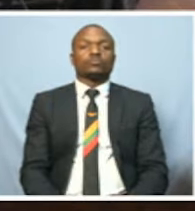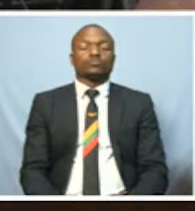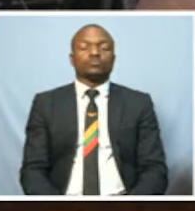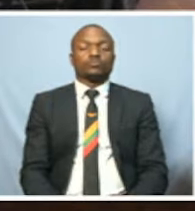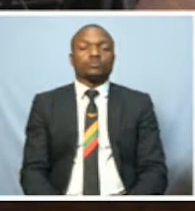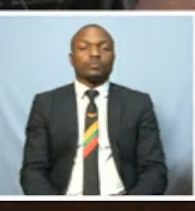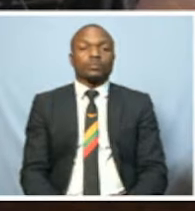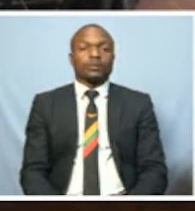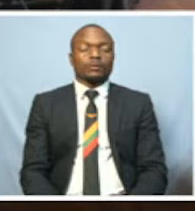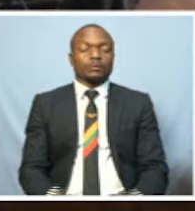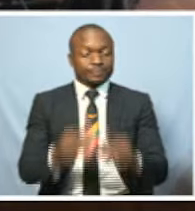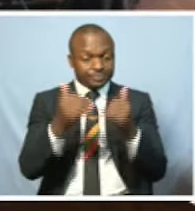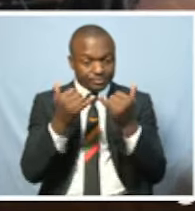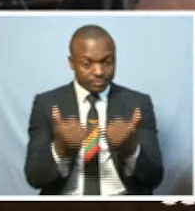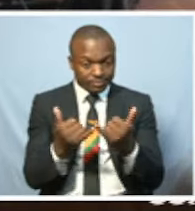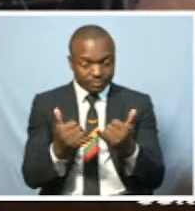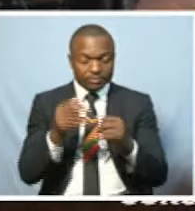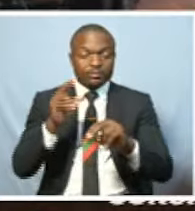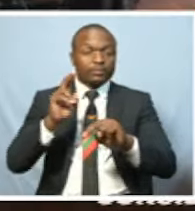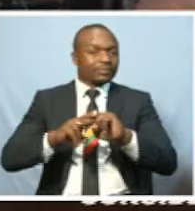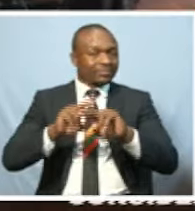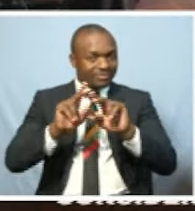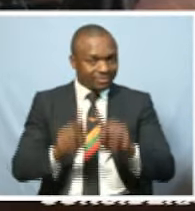As at now, Chair,